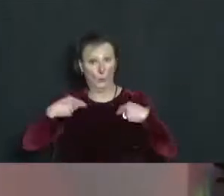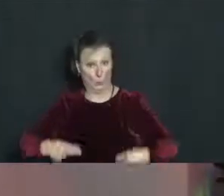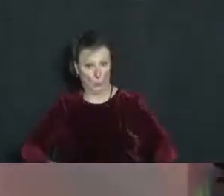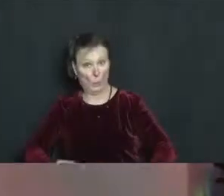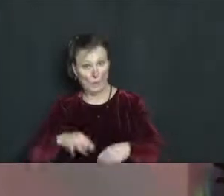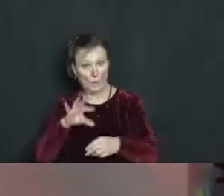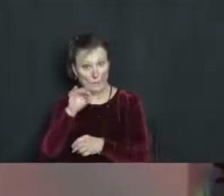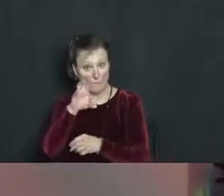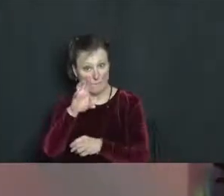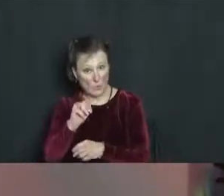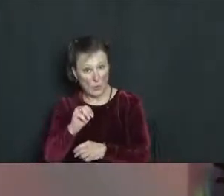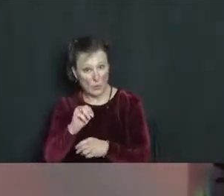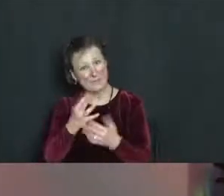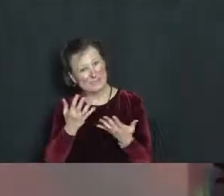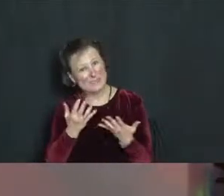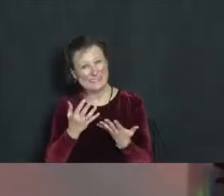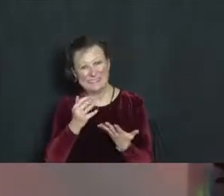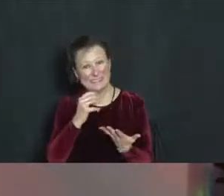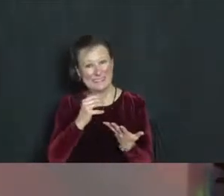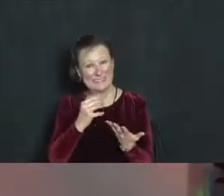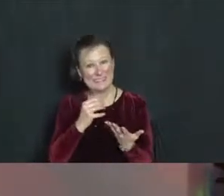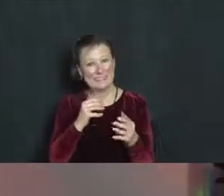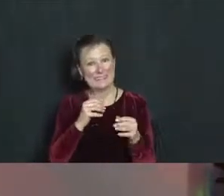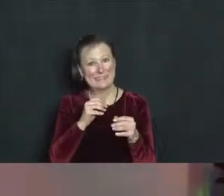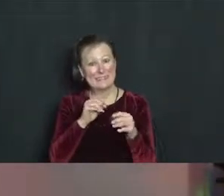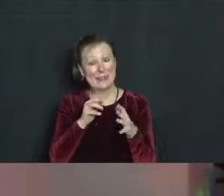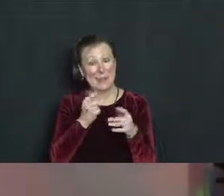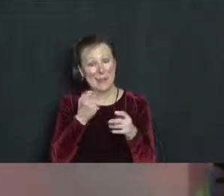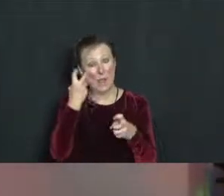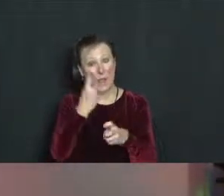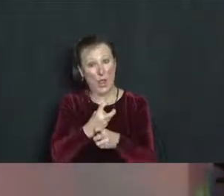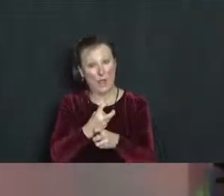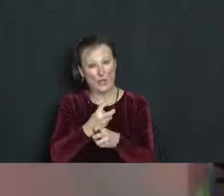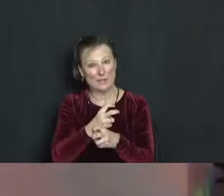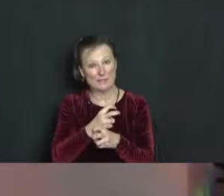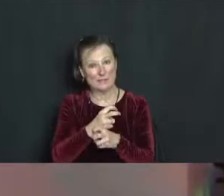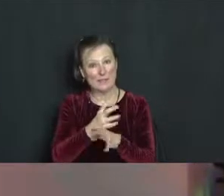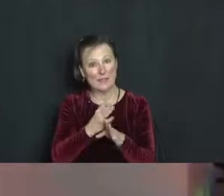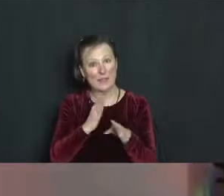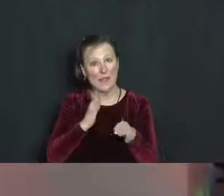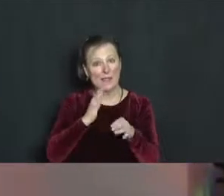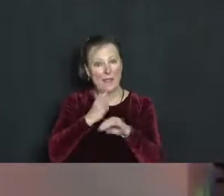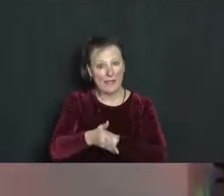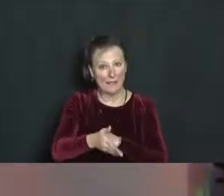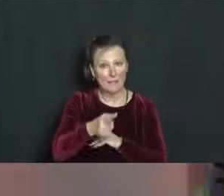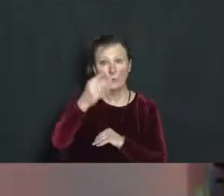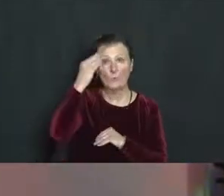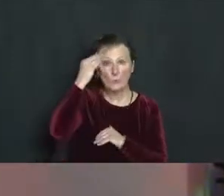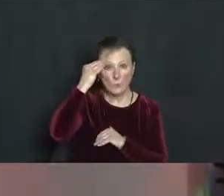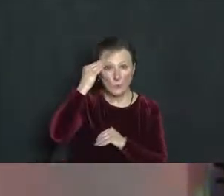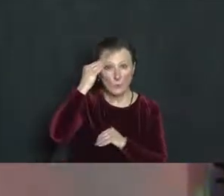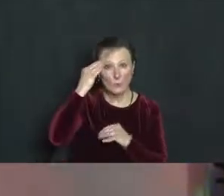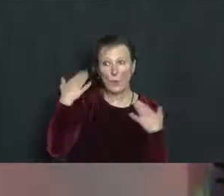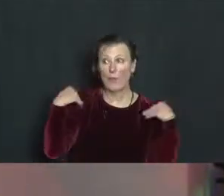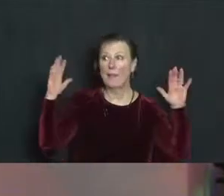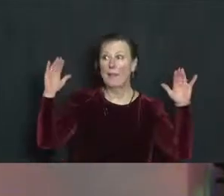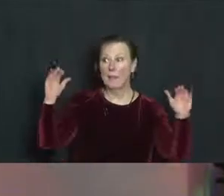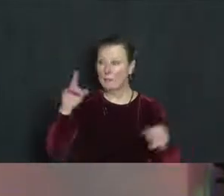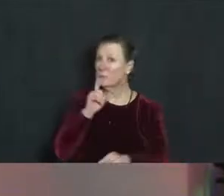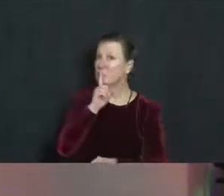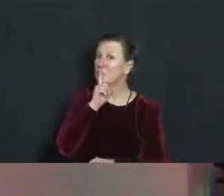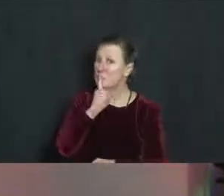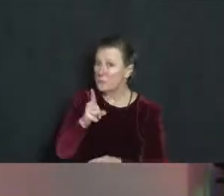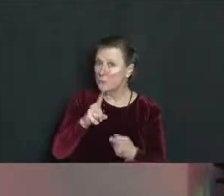more than mere lip service. And afterwards, you know the angel was true to their